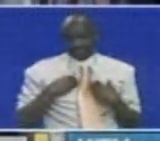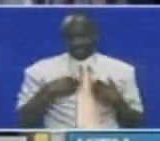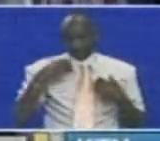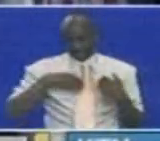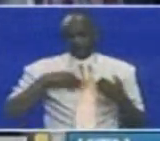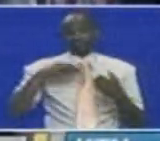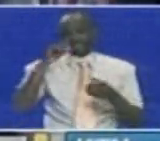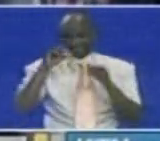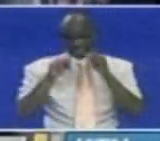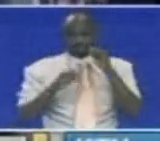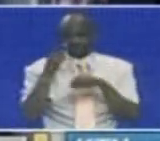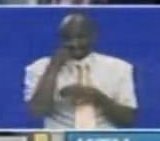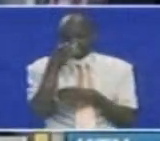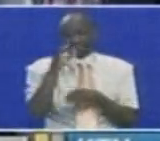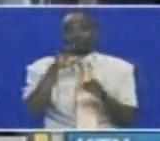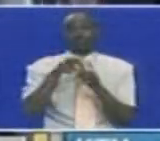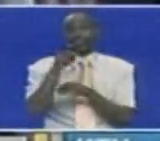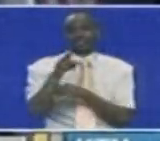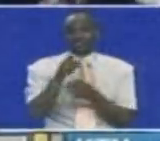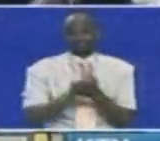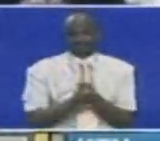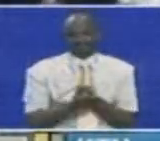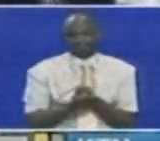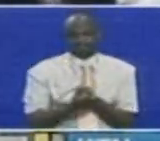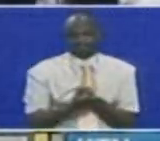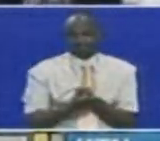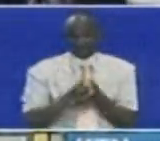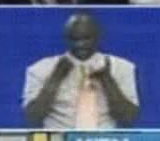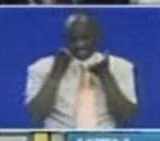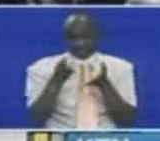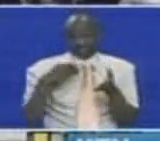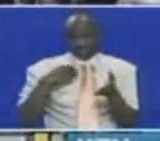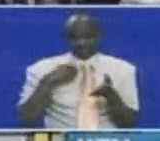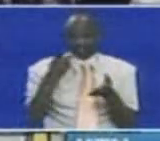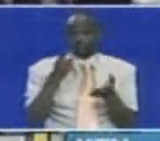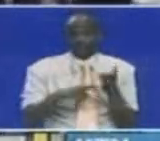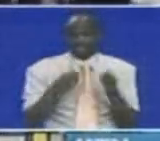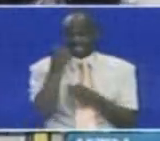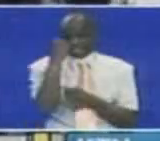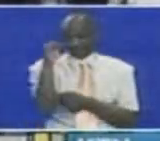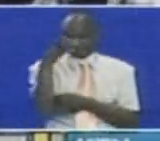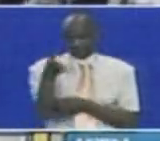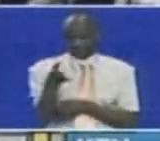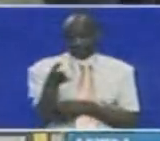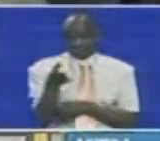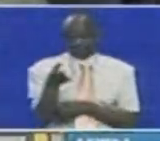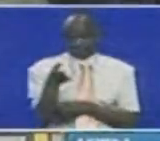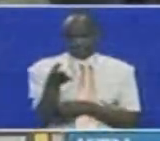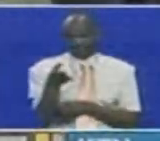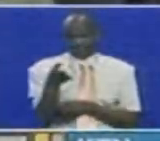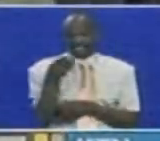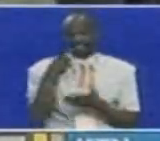our constitutional right of the government to protect its citizens. But here we are, the rebels suddenly attacked